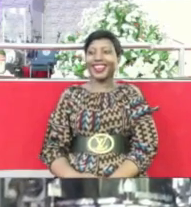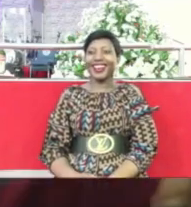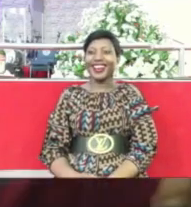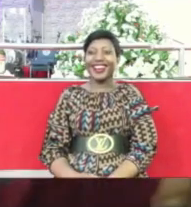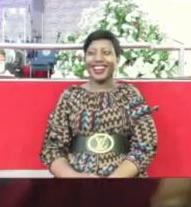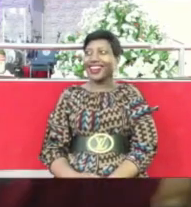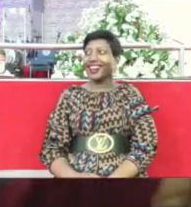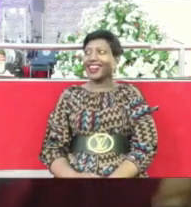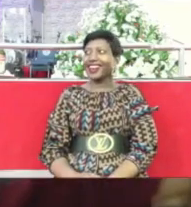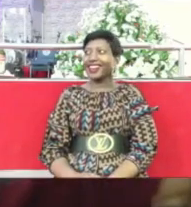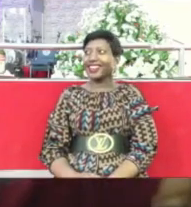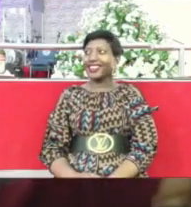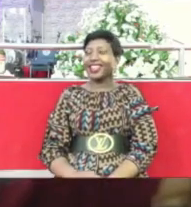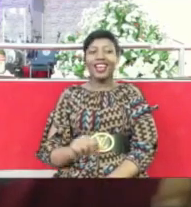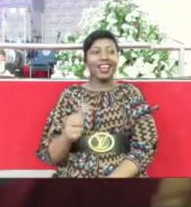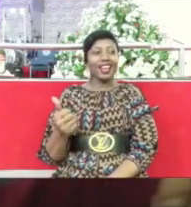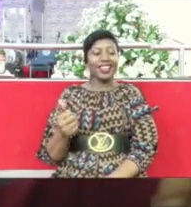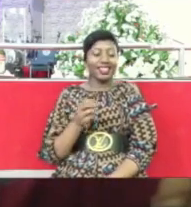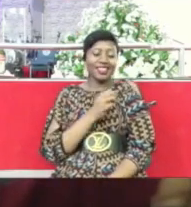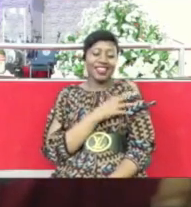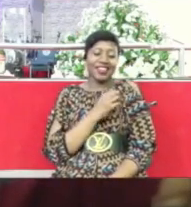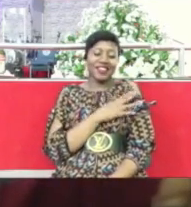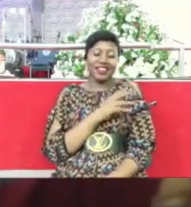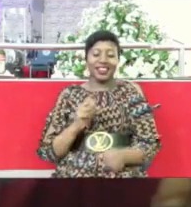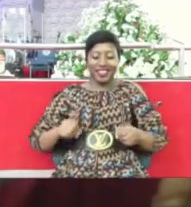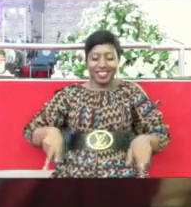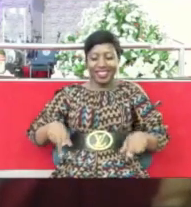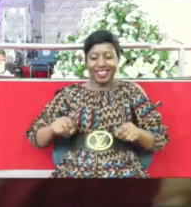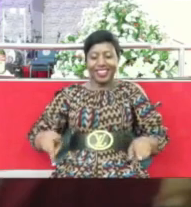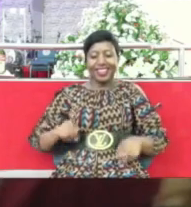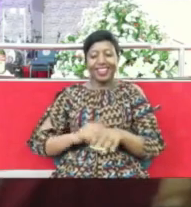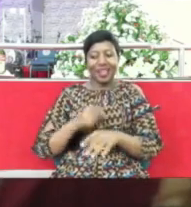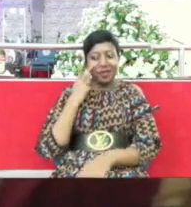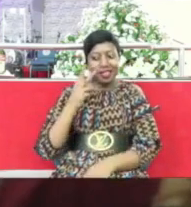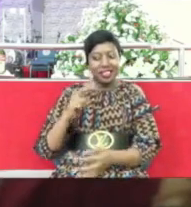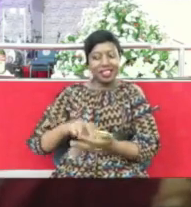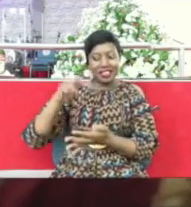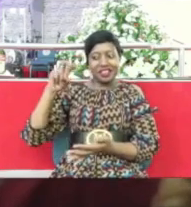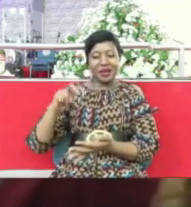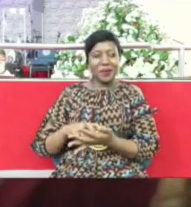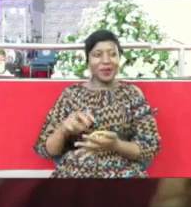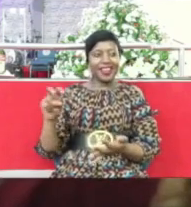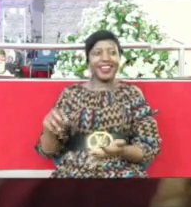twigide. Na wengine hata mnaogopa hiyo mende ninasema. Ukiona unaruka, gas.